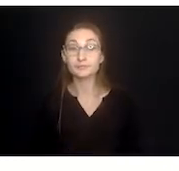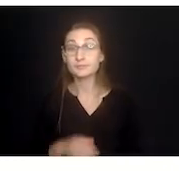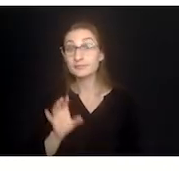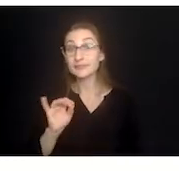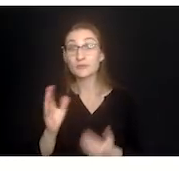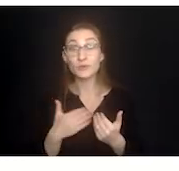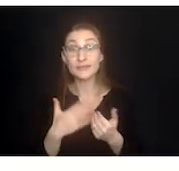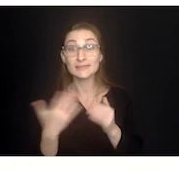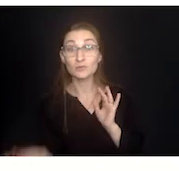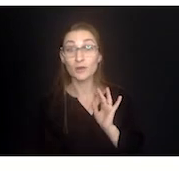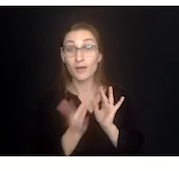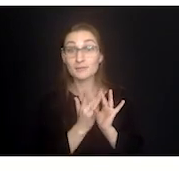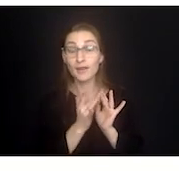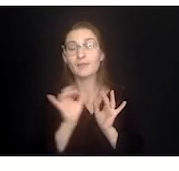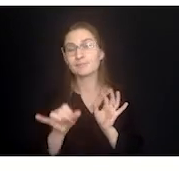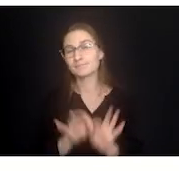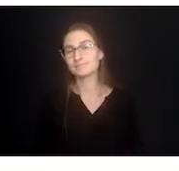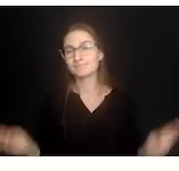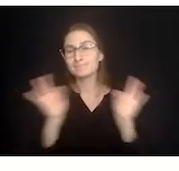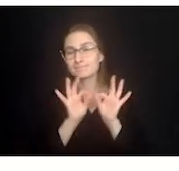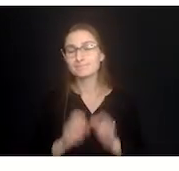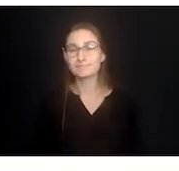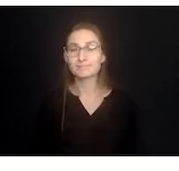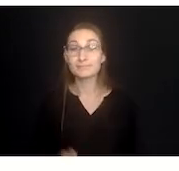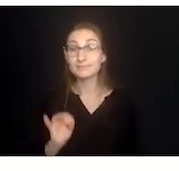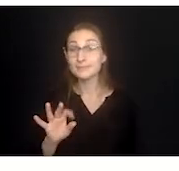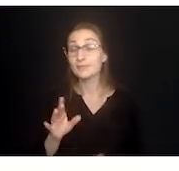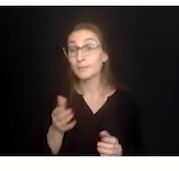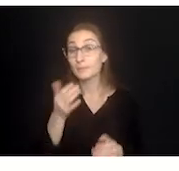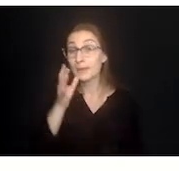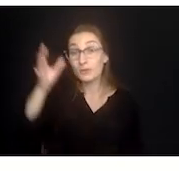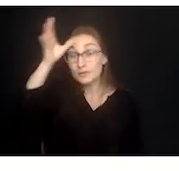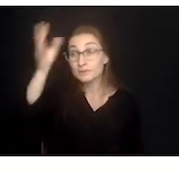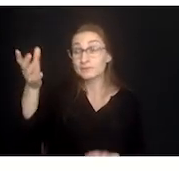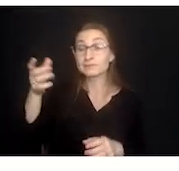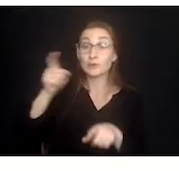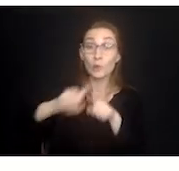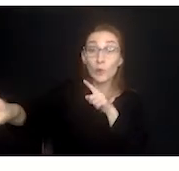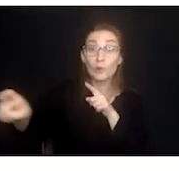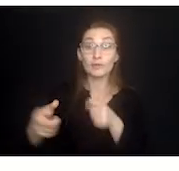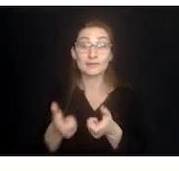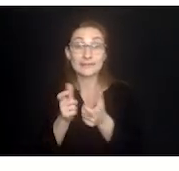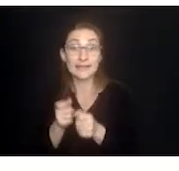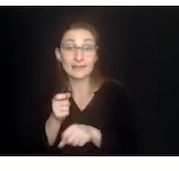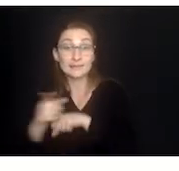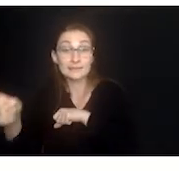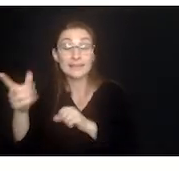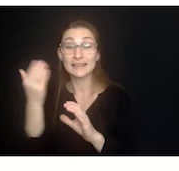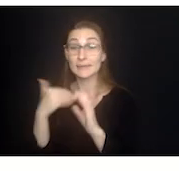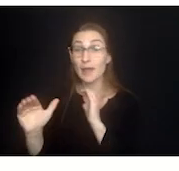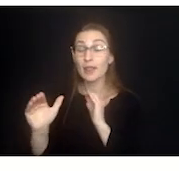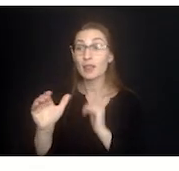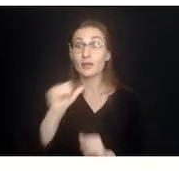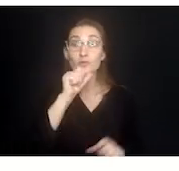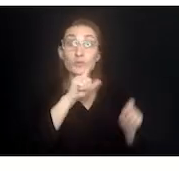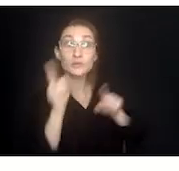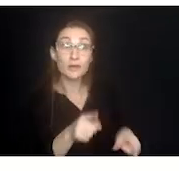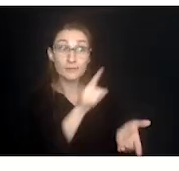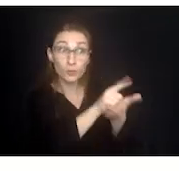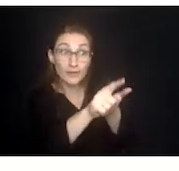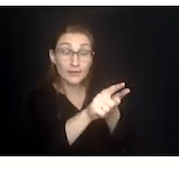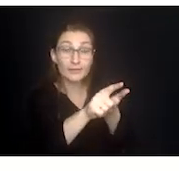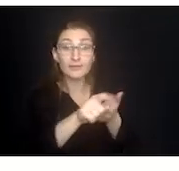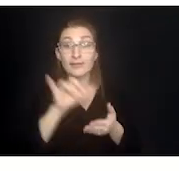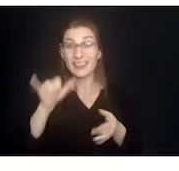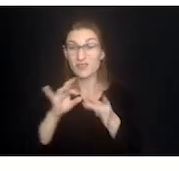behavior gets worse. Being easy to contact is also important. So if a parent calls, texts, or emails and doesn't get a reply